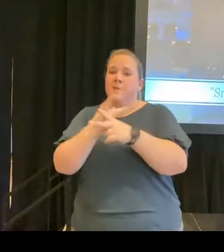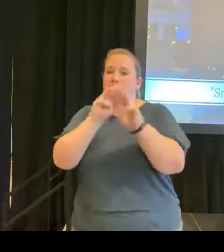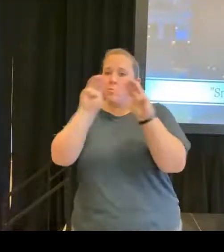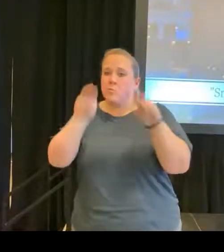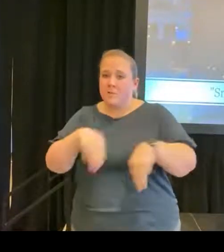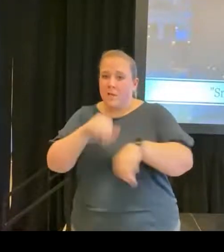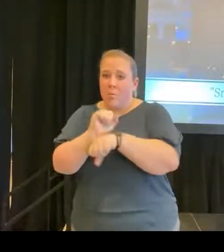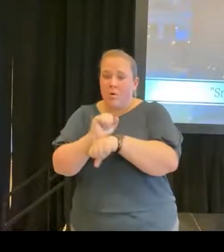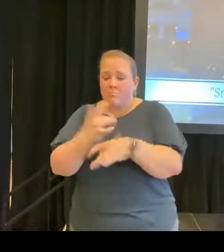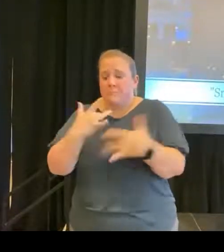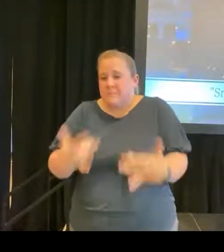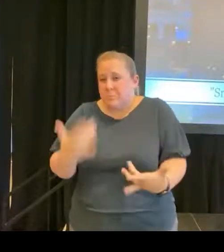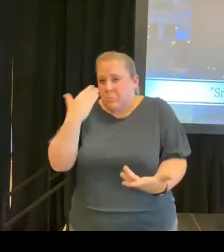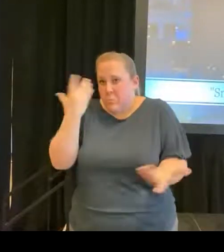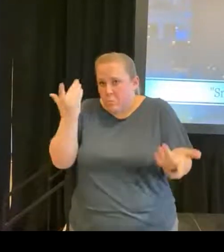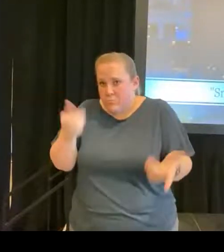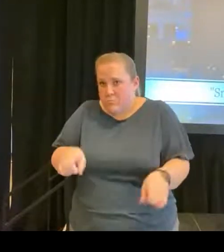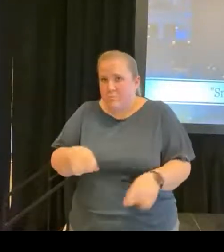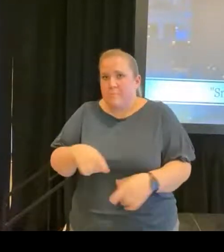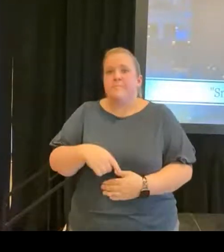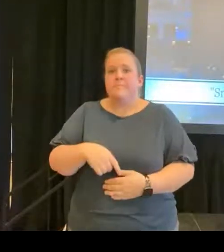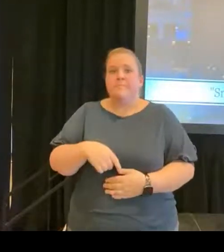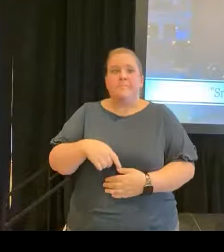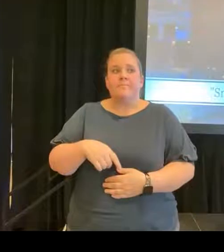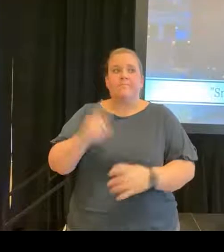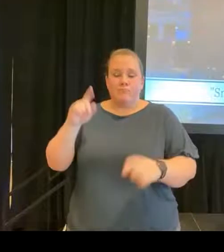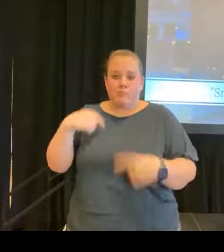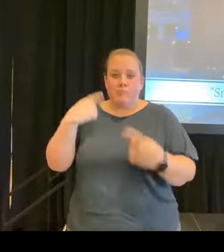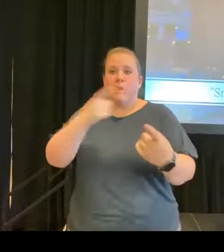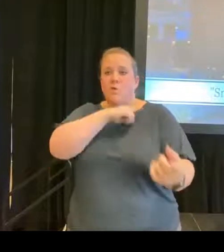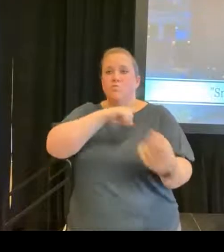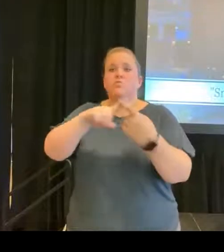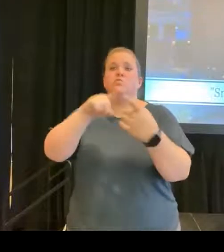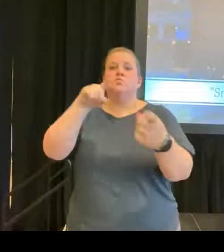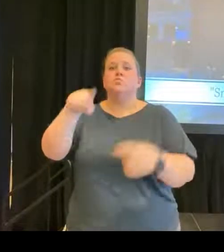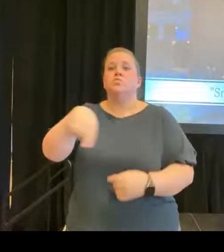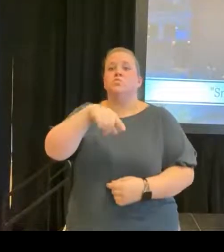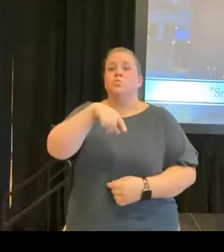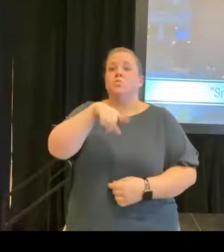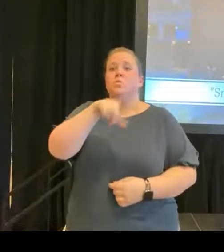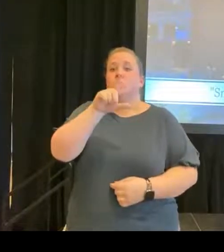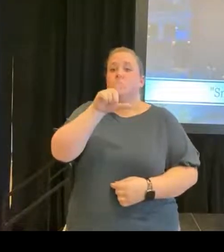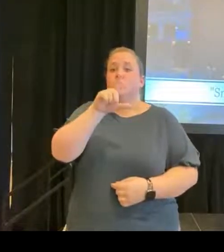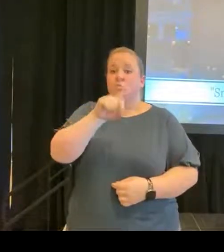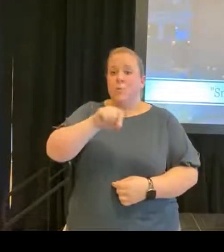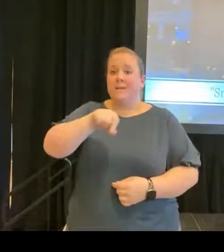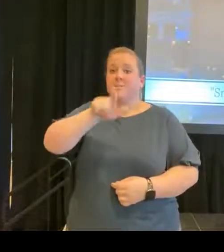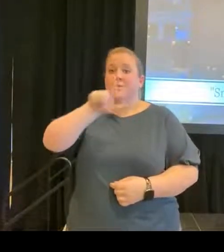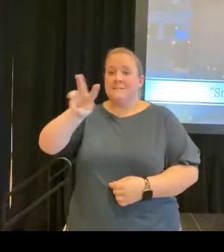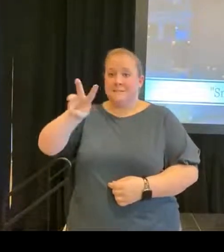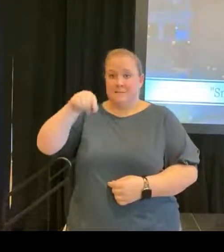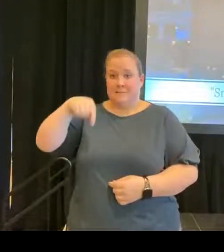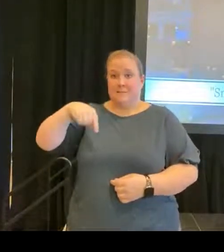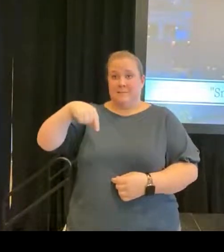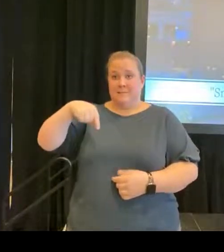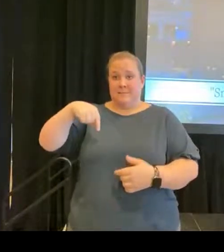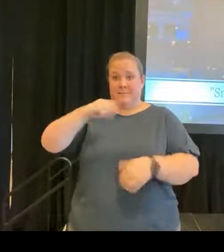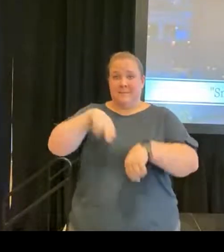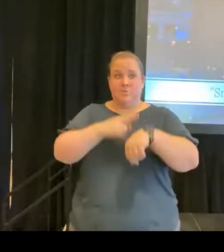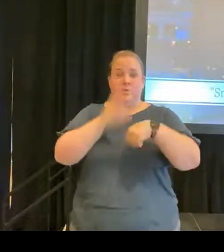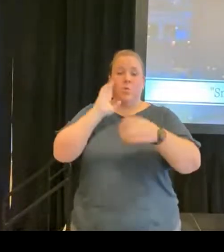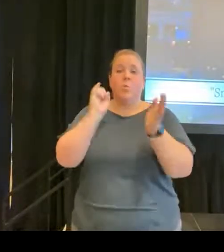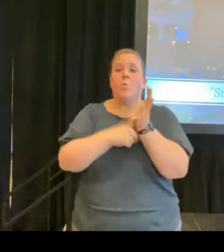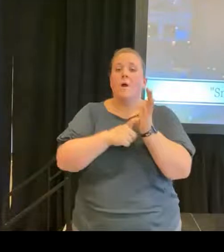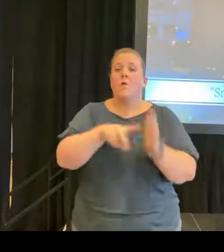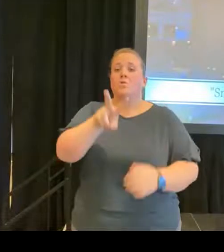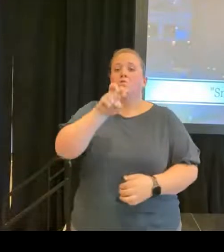that we normally do, leading up to 2026, where this nation will celebrate and recognize its